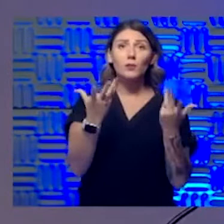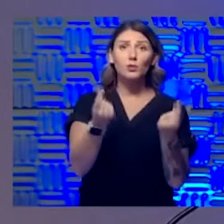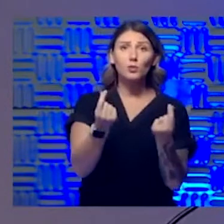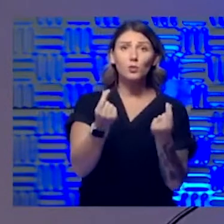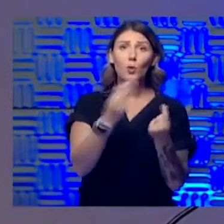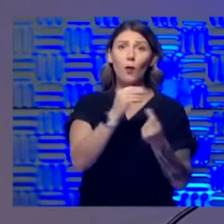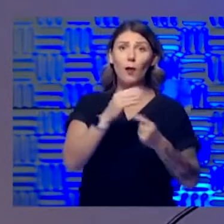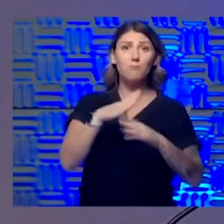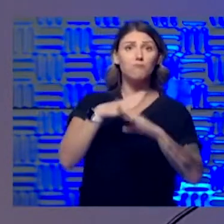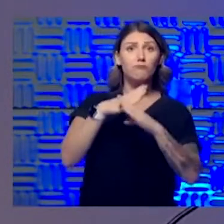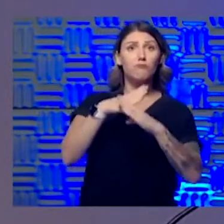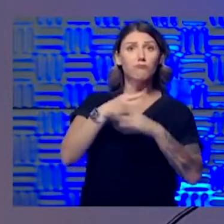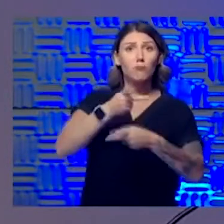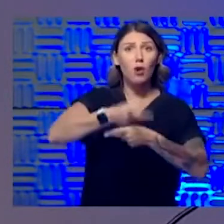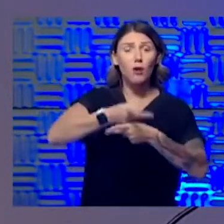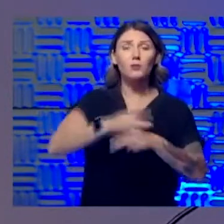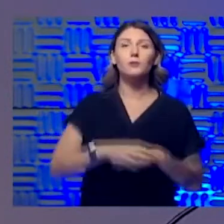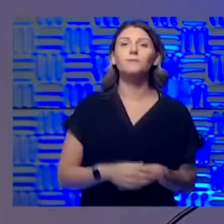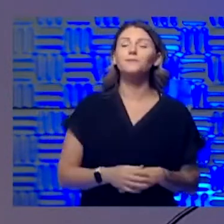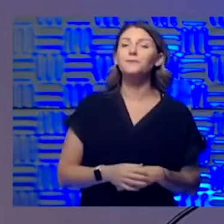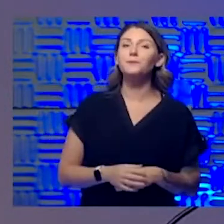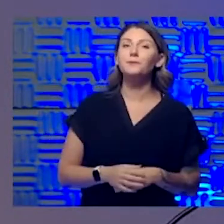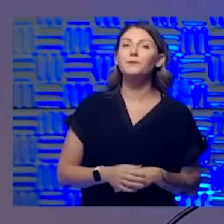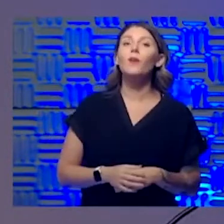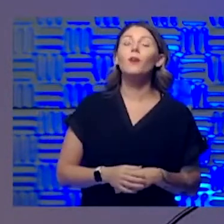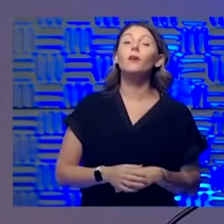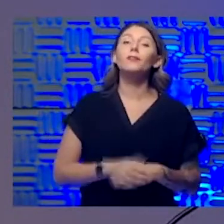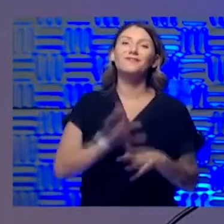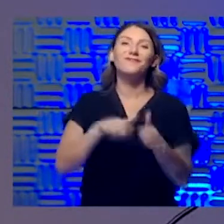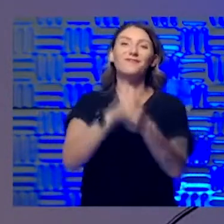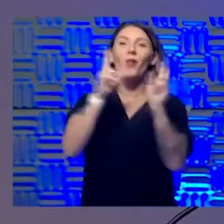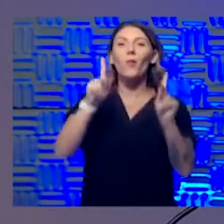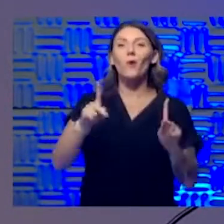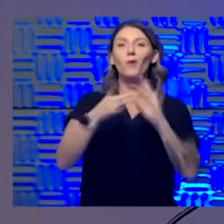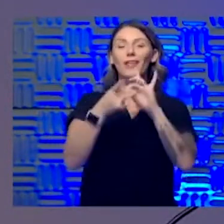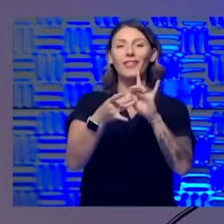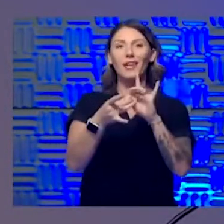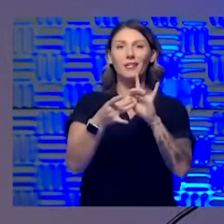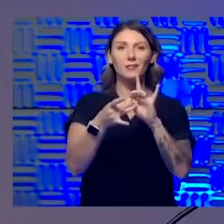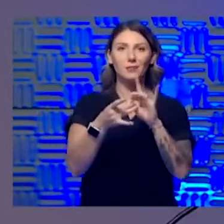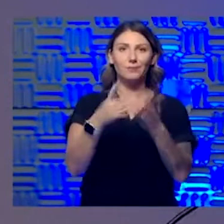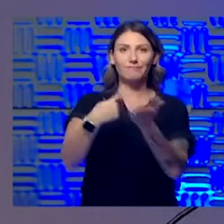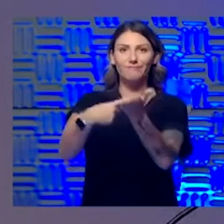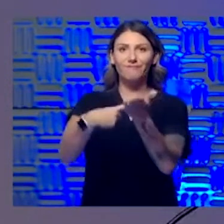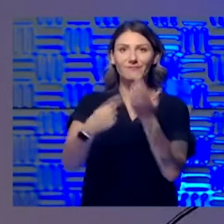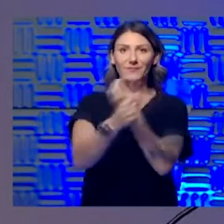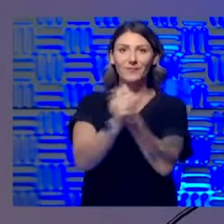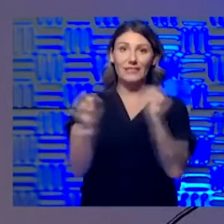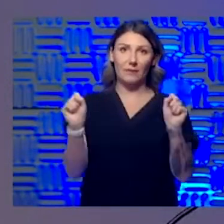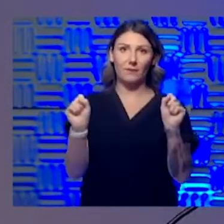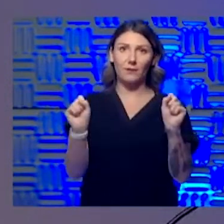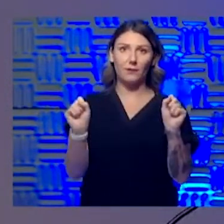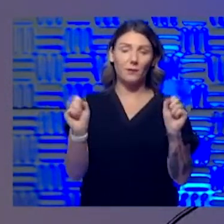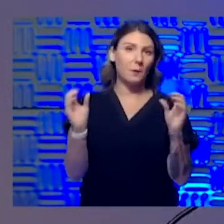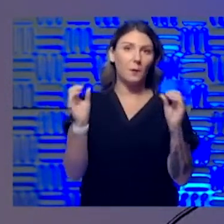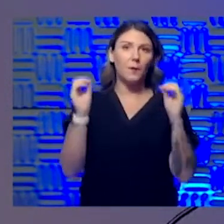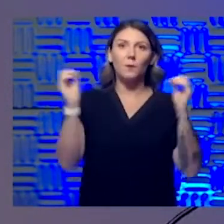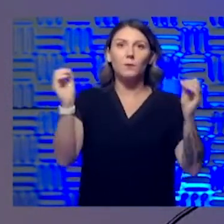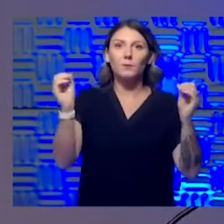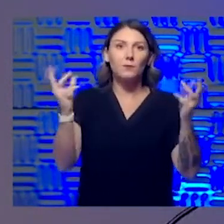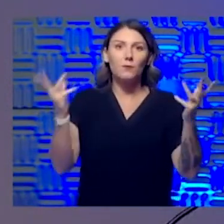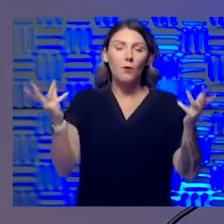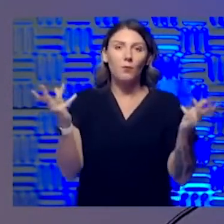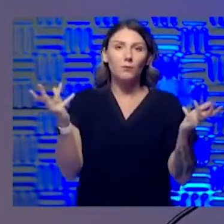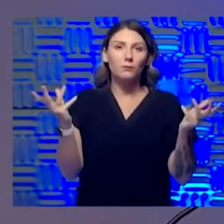think that just following up on the discussion around safety, there's no entity, certainly in